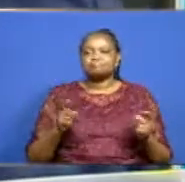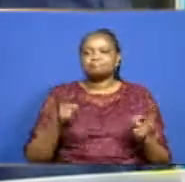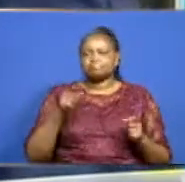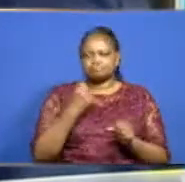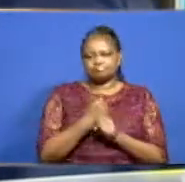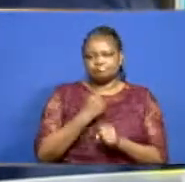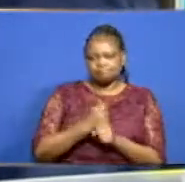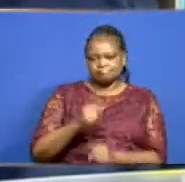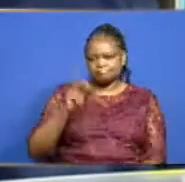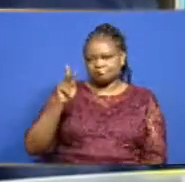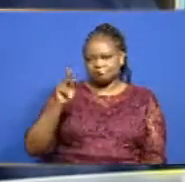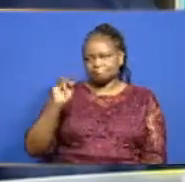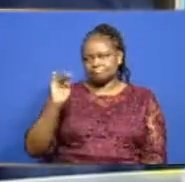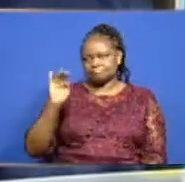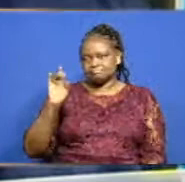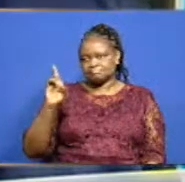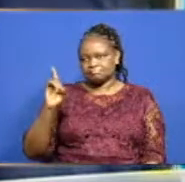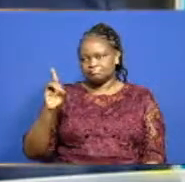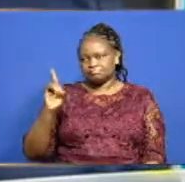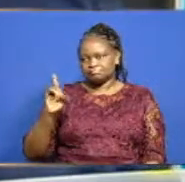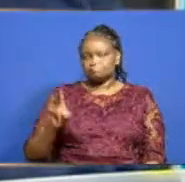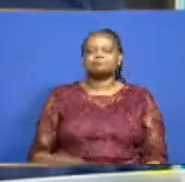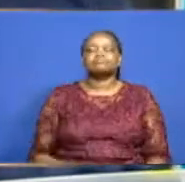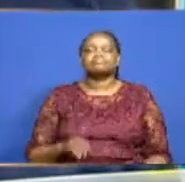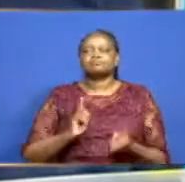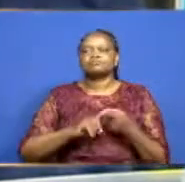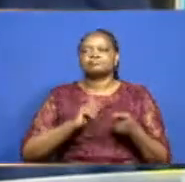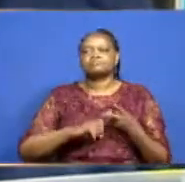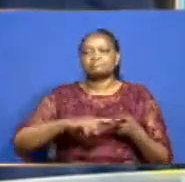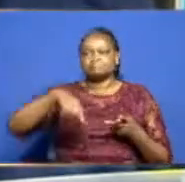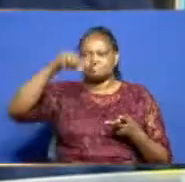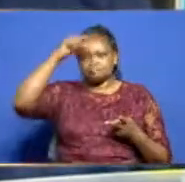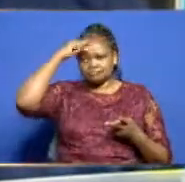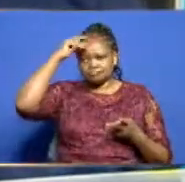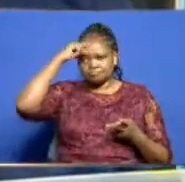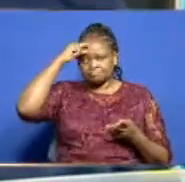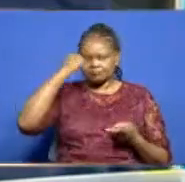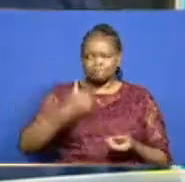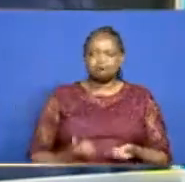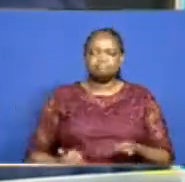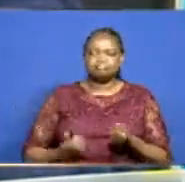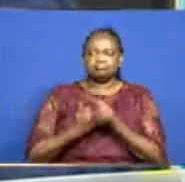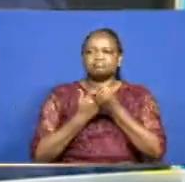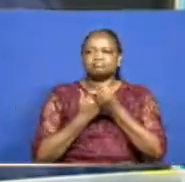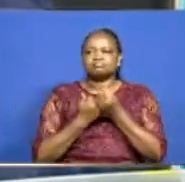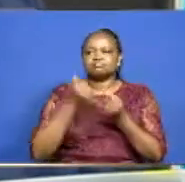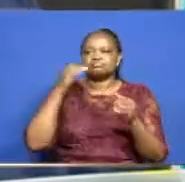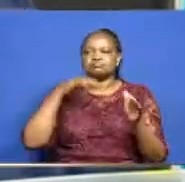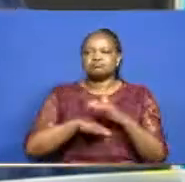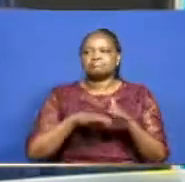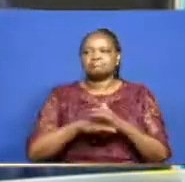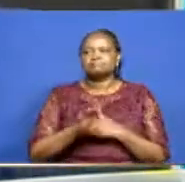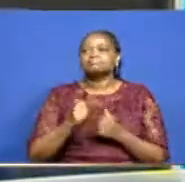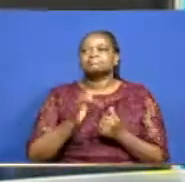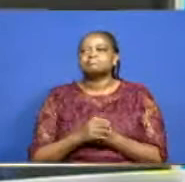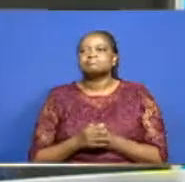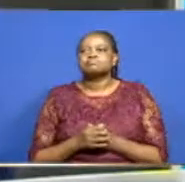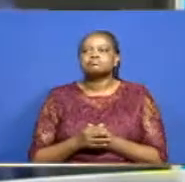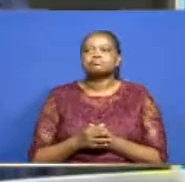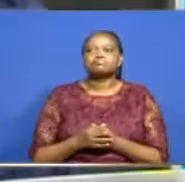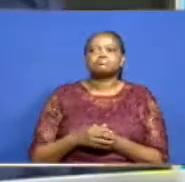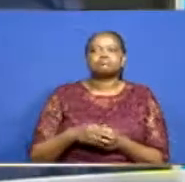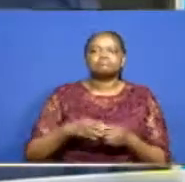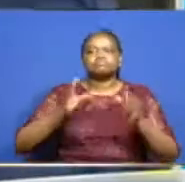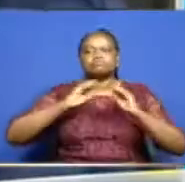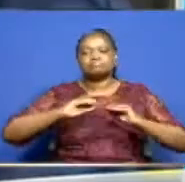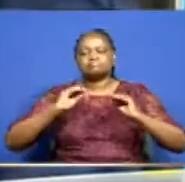KICD. And we've seen the government also supporting access to teaching and learning materials like textbooks,